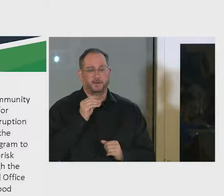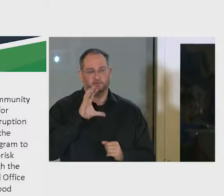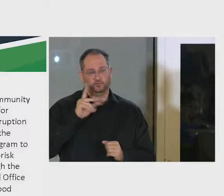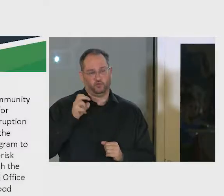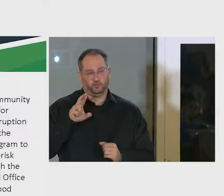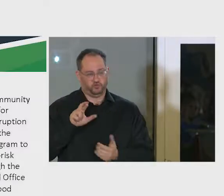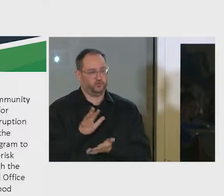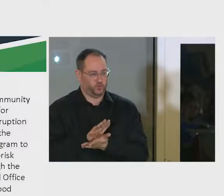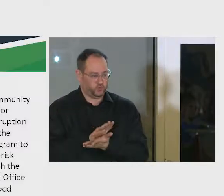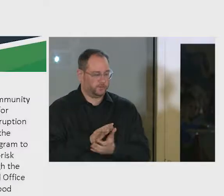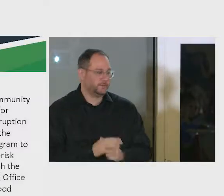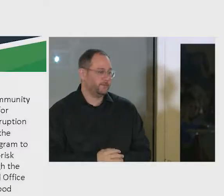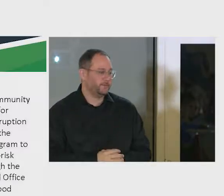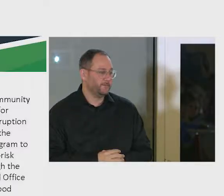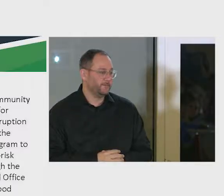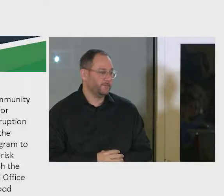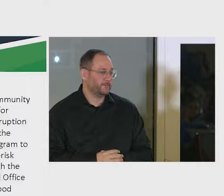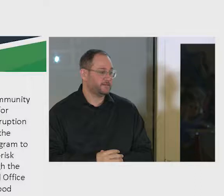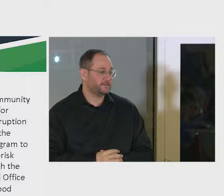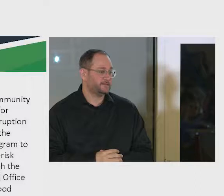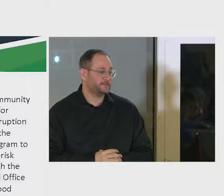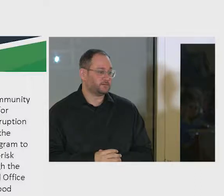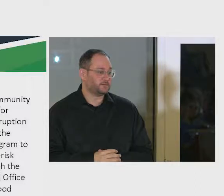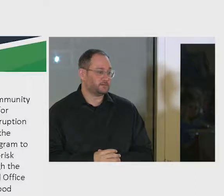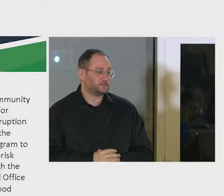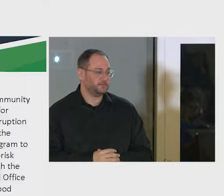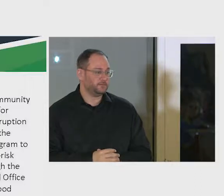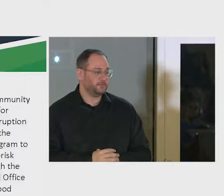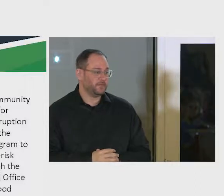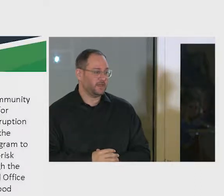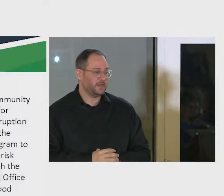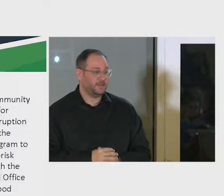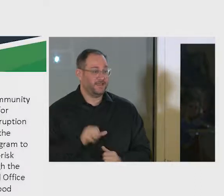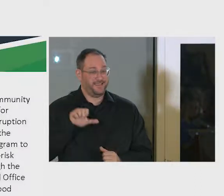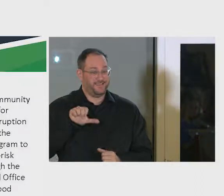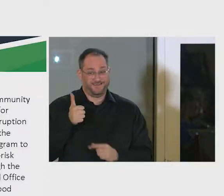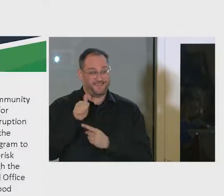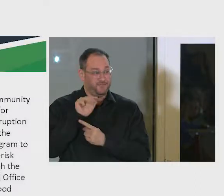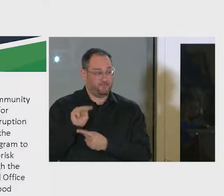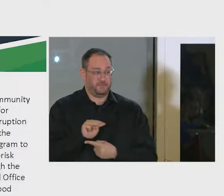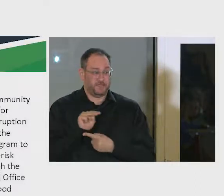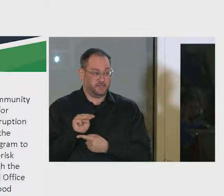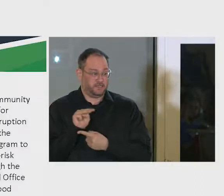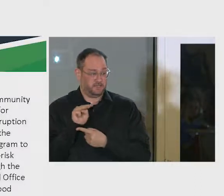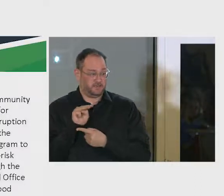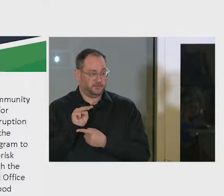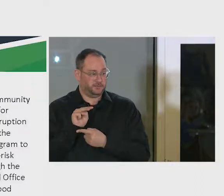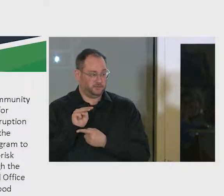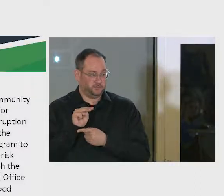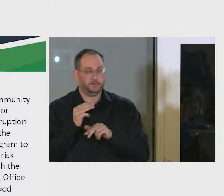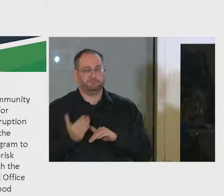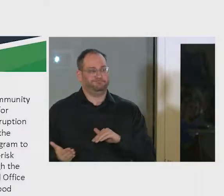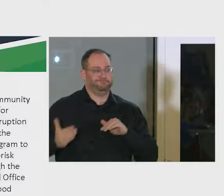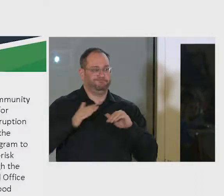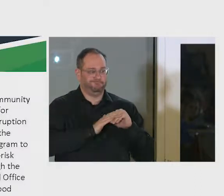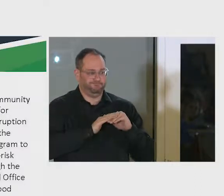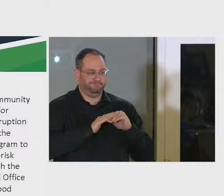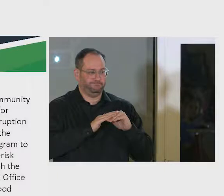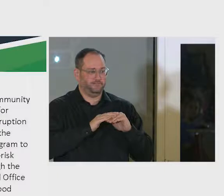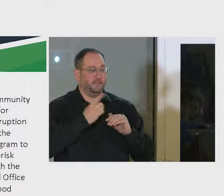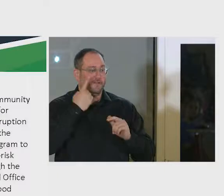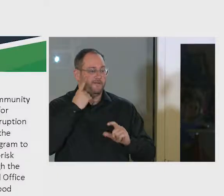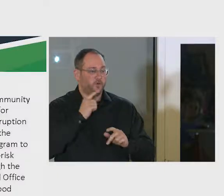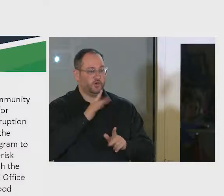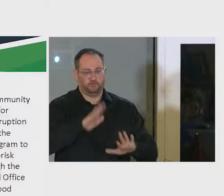to the child care subsidy to help provide more affordable child care throughout the city, and the introduction of a new $1,000 tax